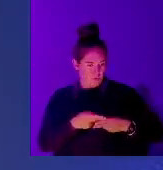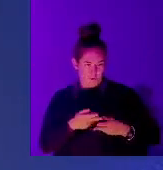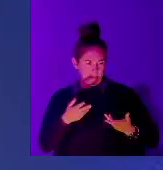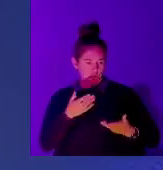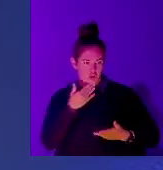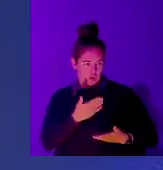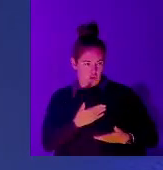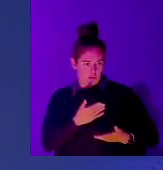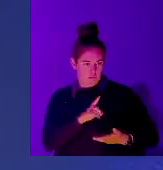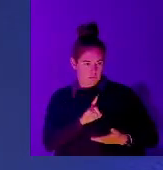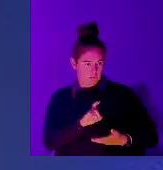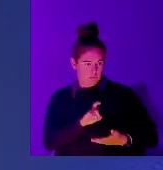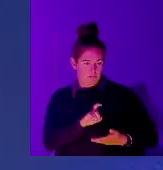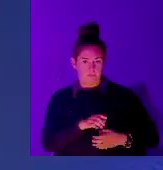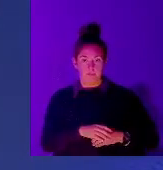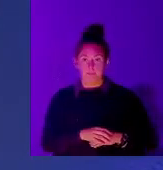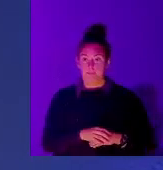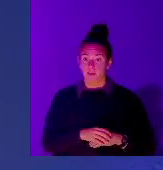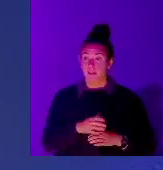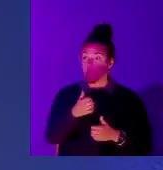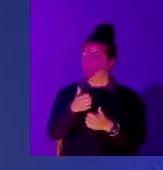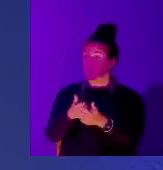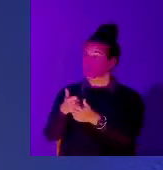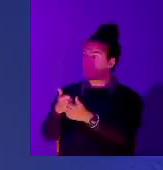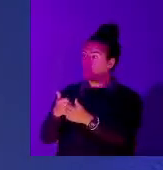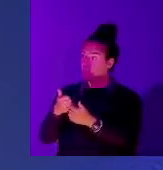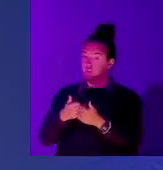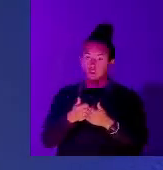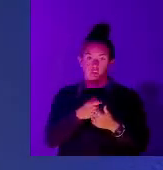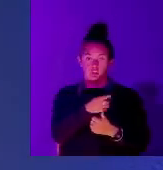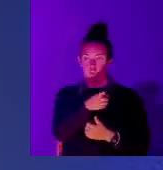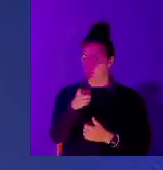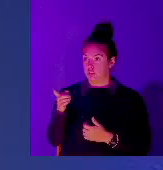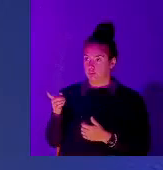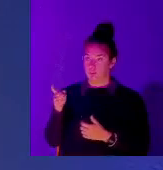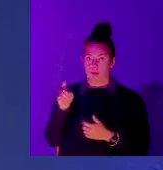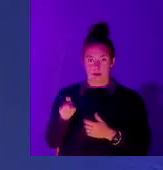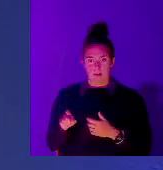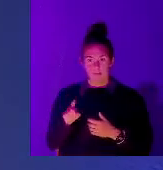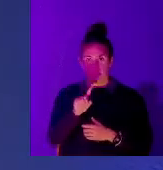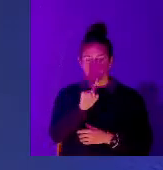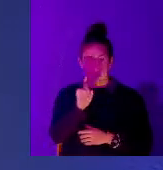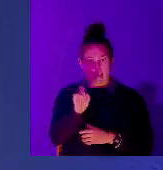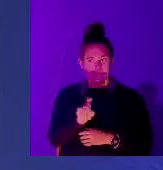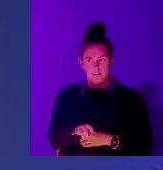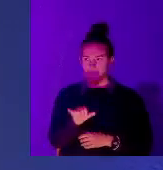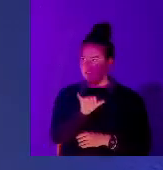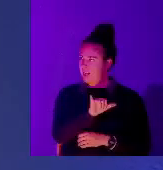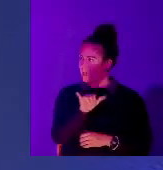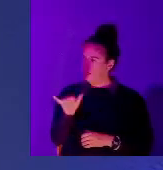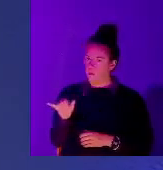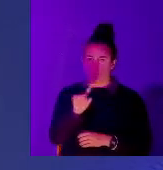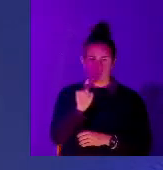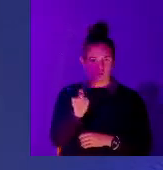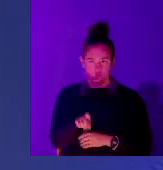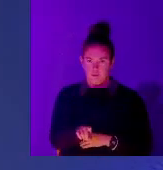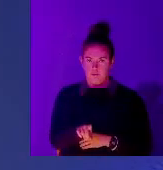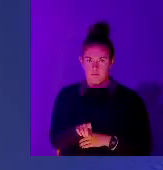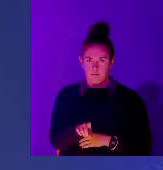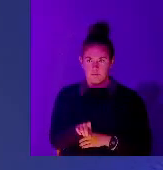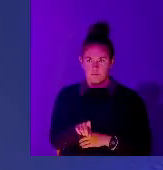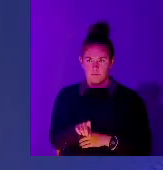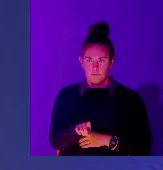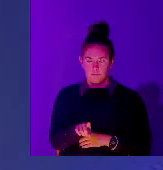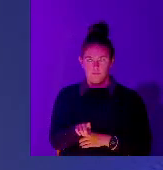And each one of us has to be asked that same question. Is Jesus